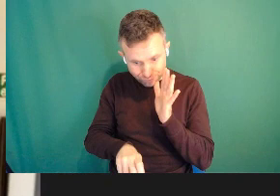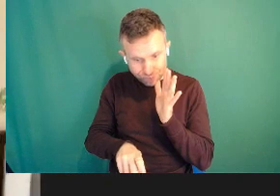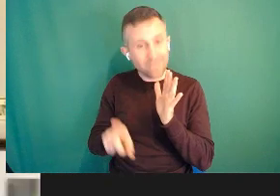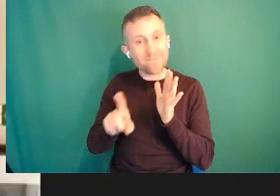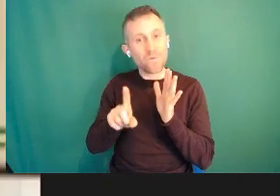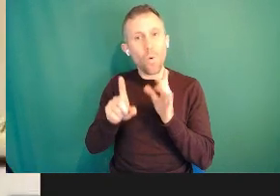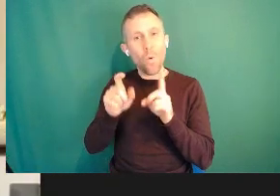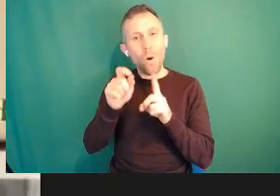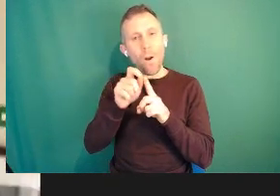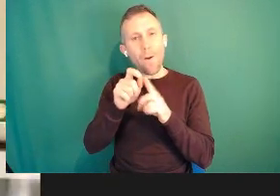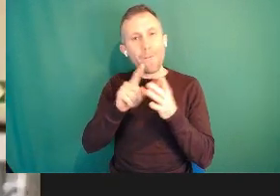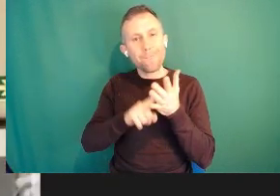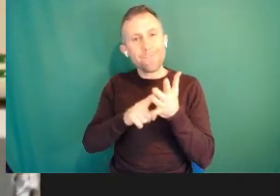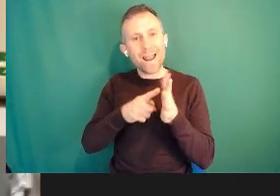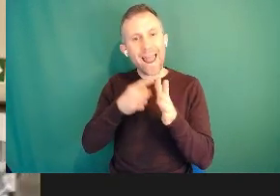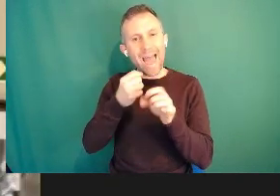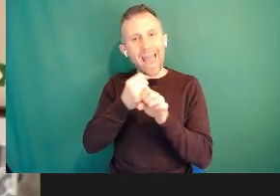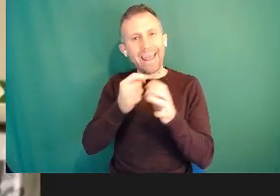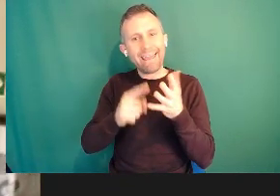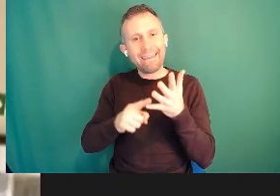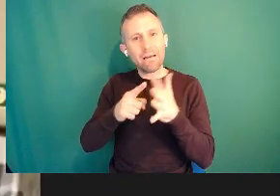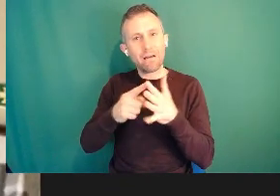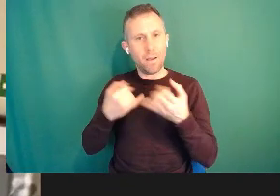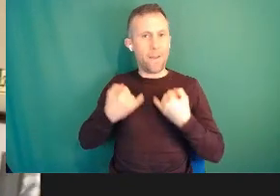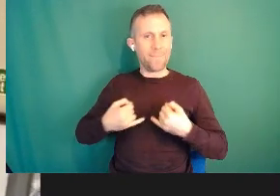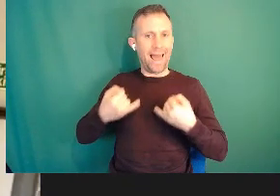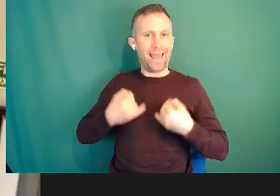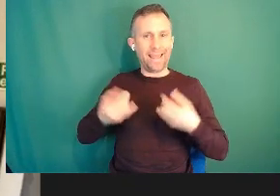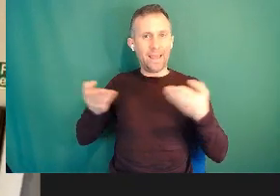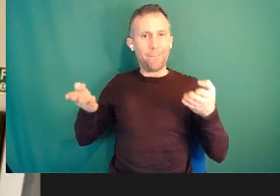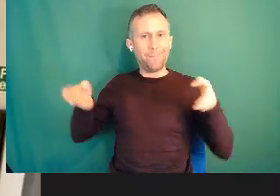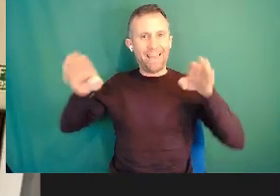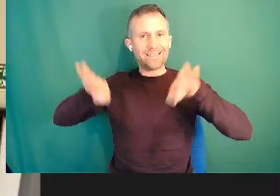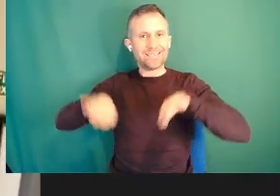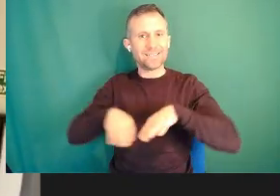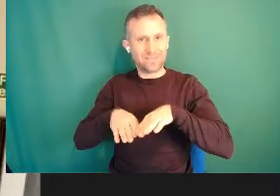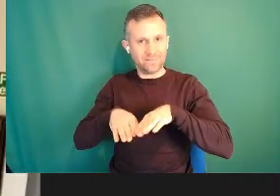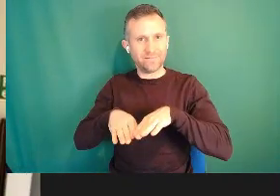So I'll just pause here for a moment. This map is